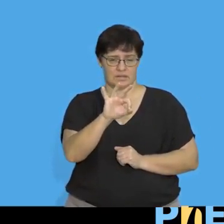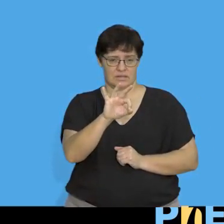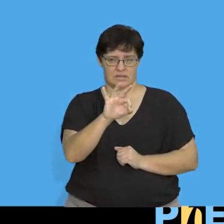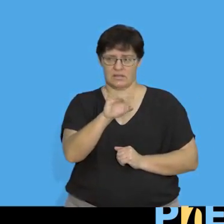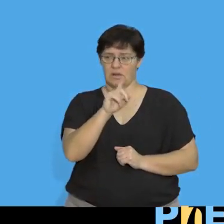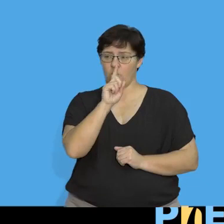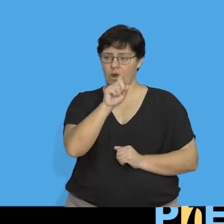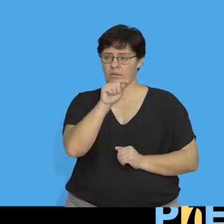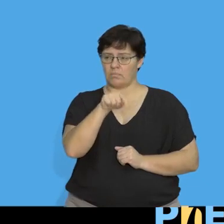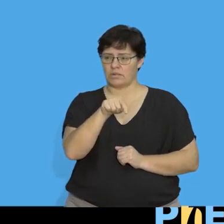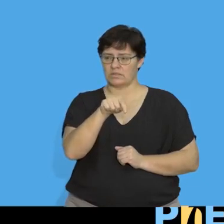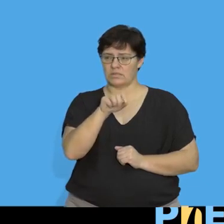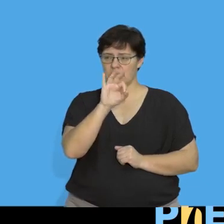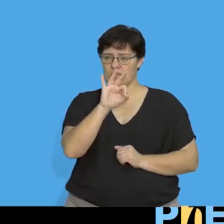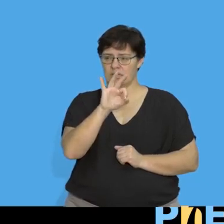1.031.